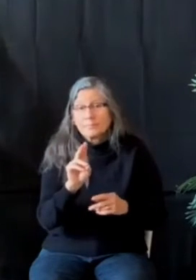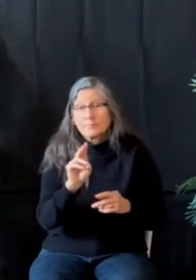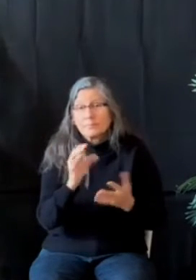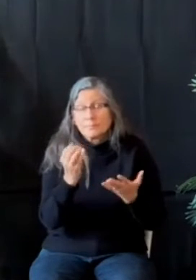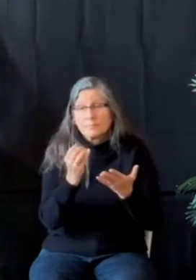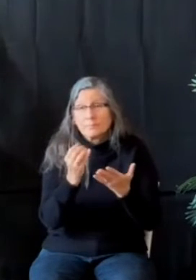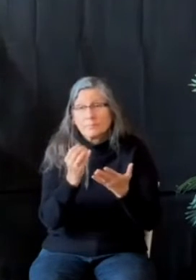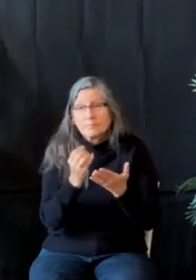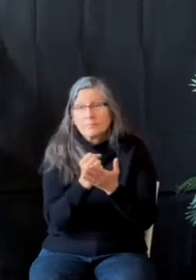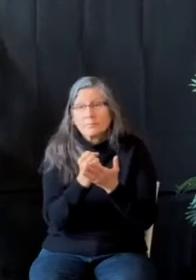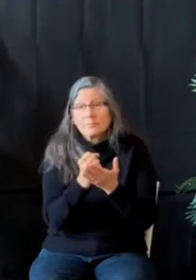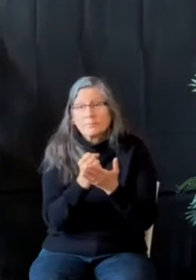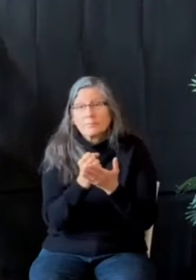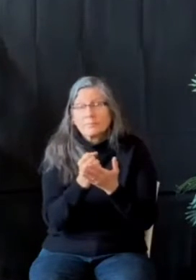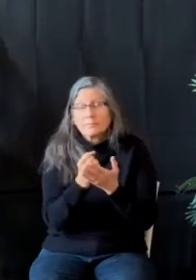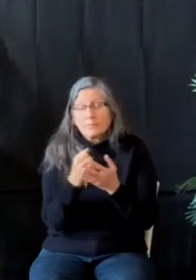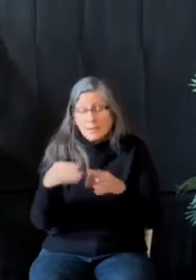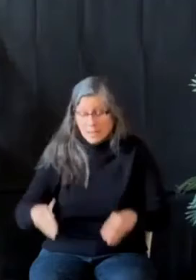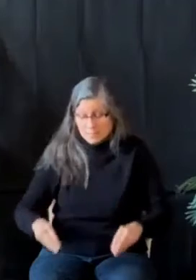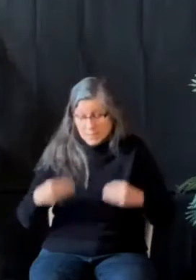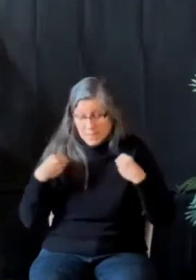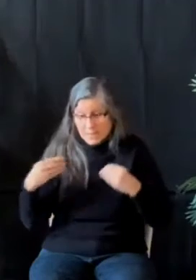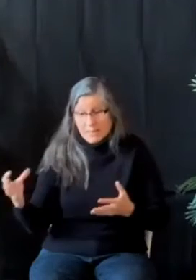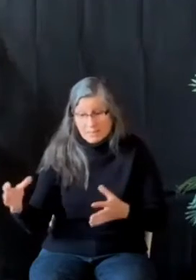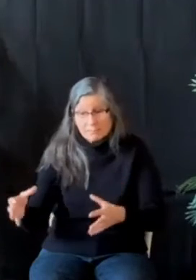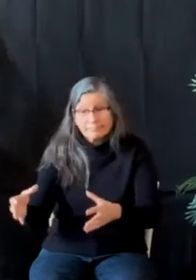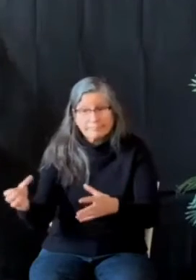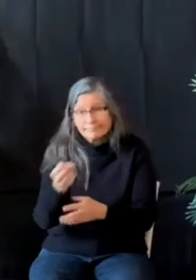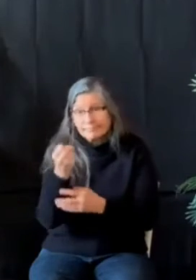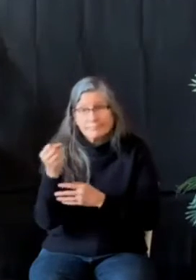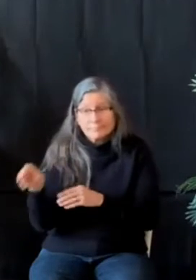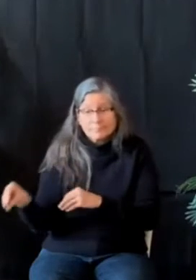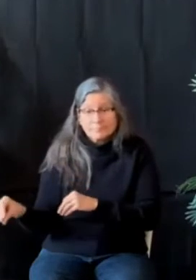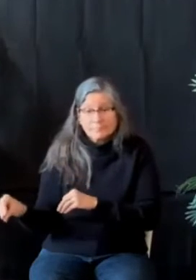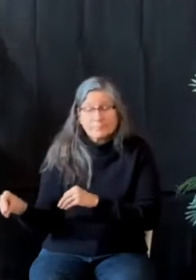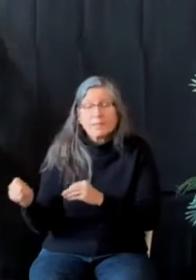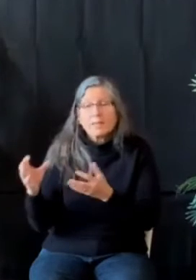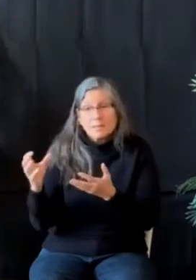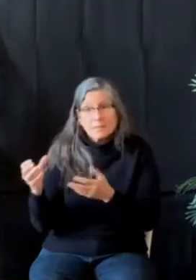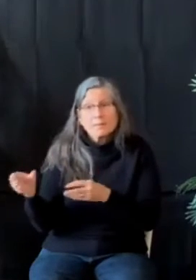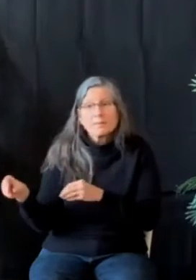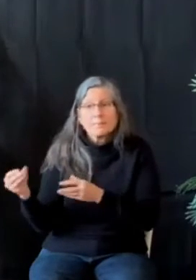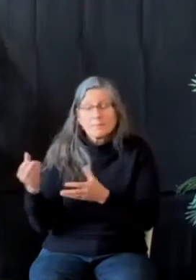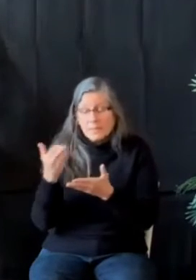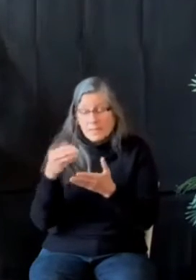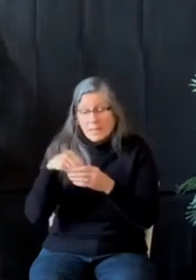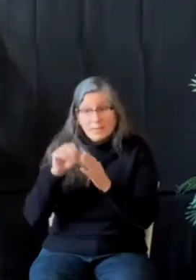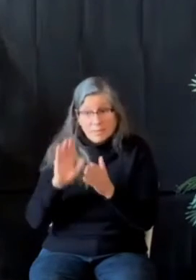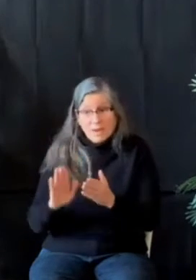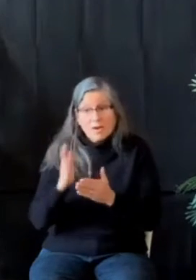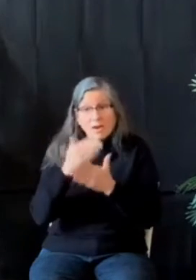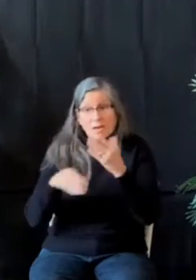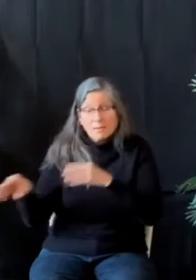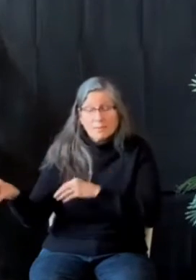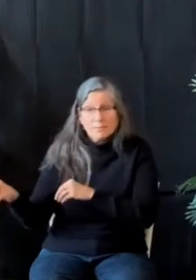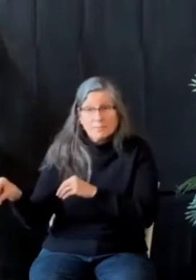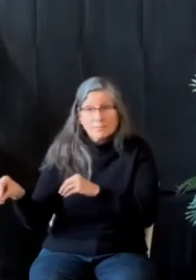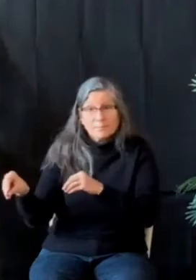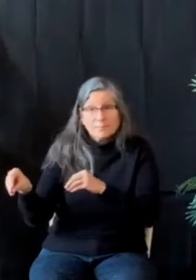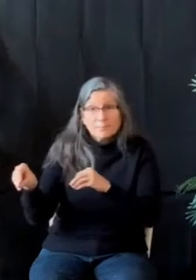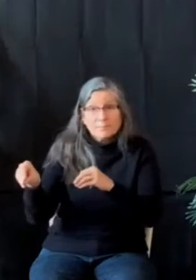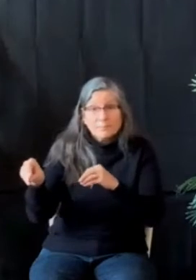got a blanket, and they took it in their hands and backed